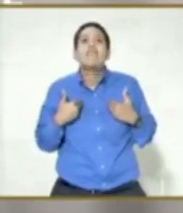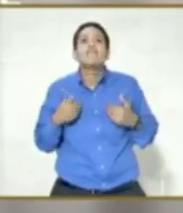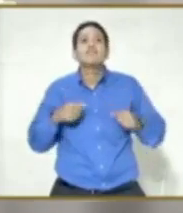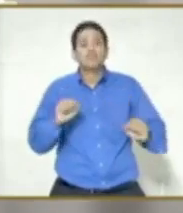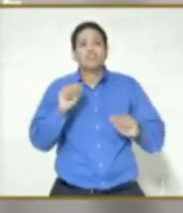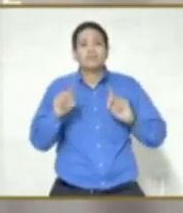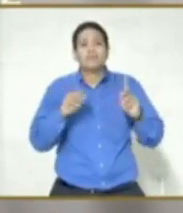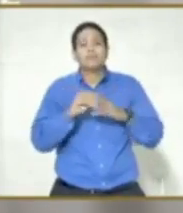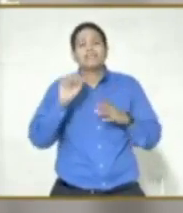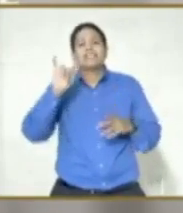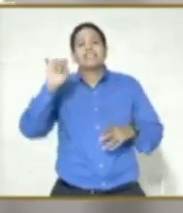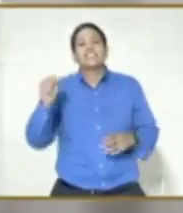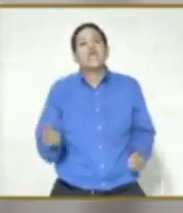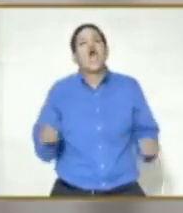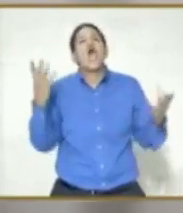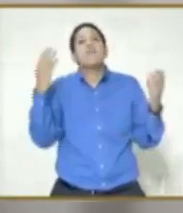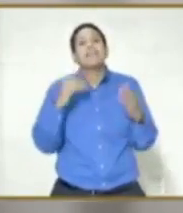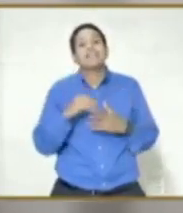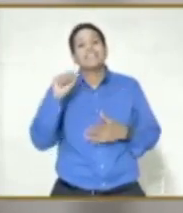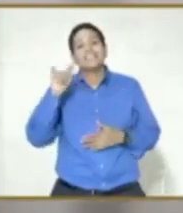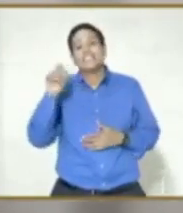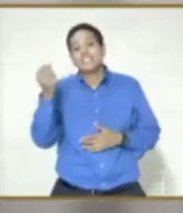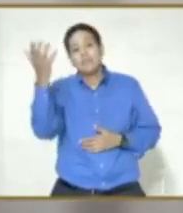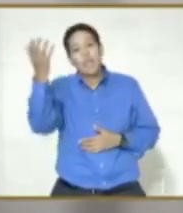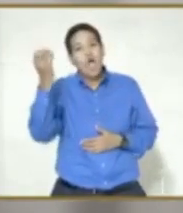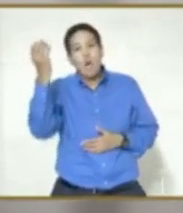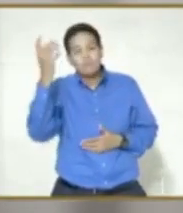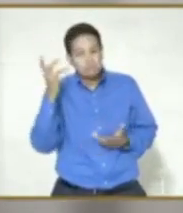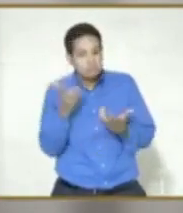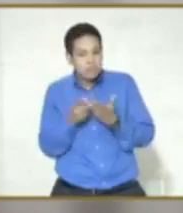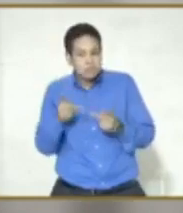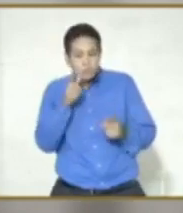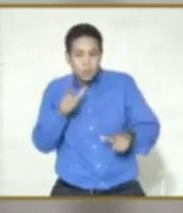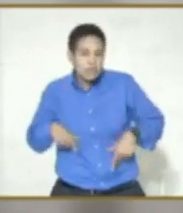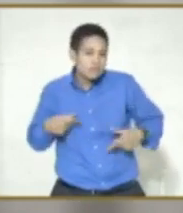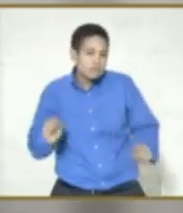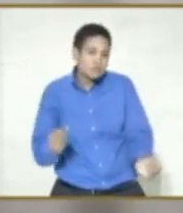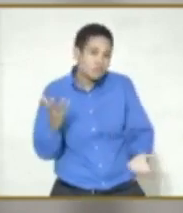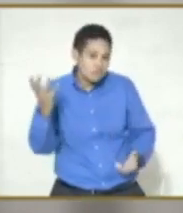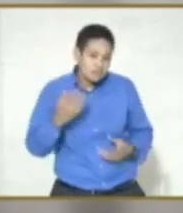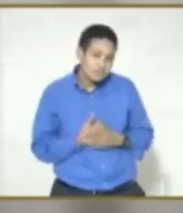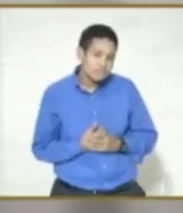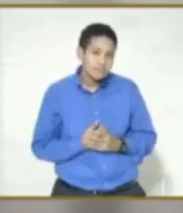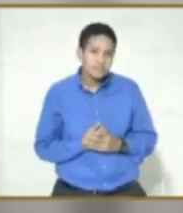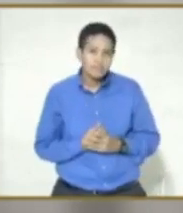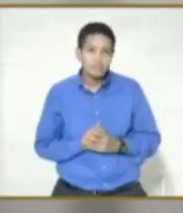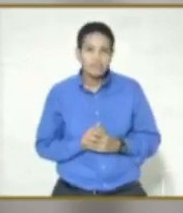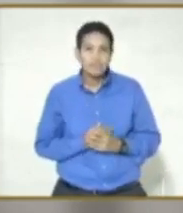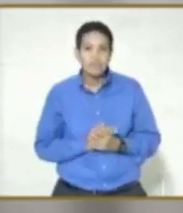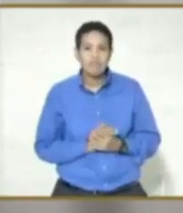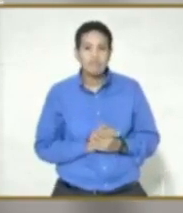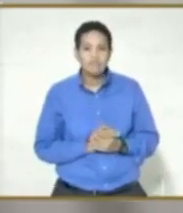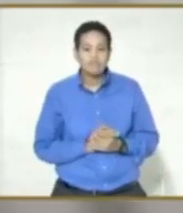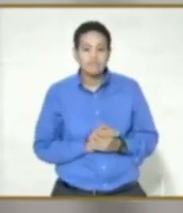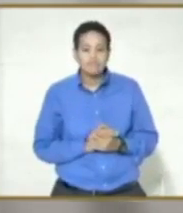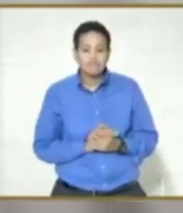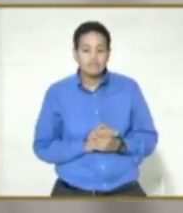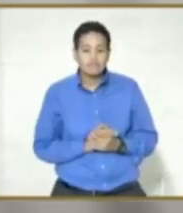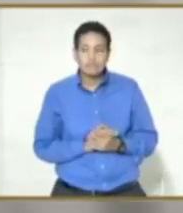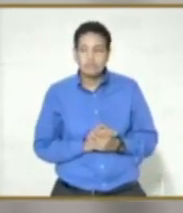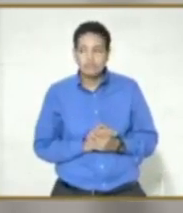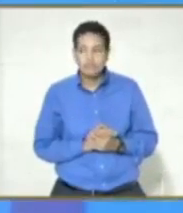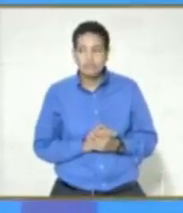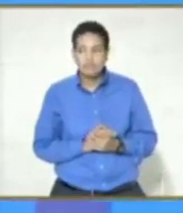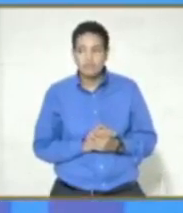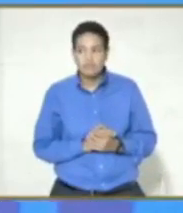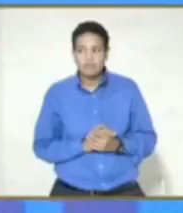James? Well, I know we are presently, the construction for the drop-in facility in